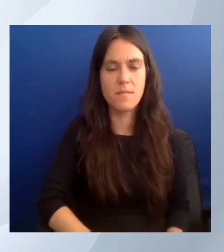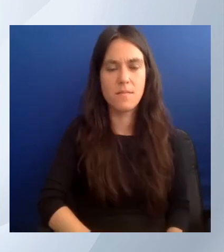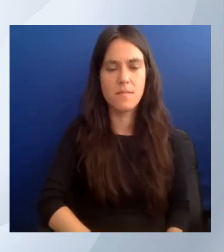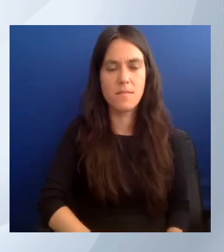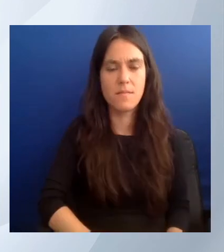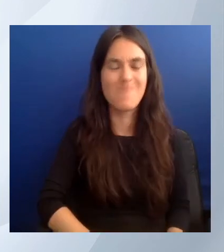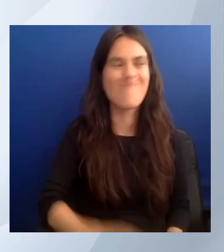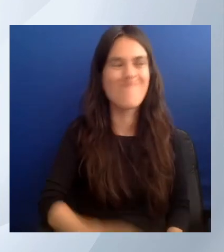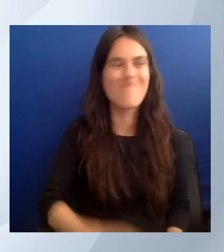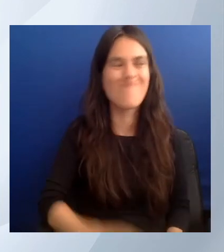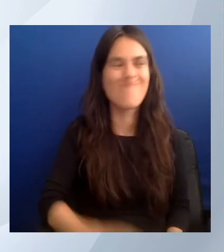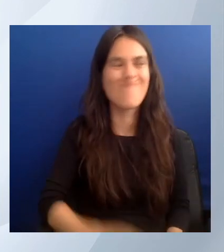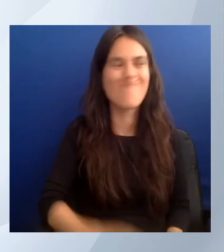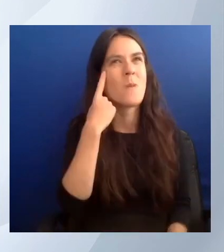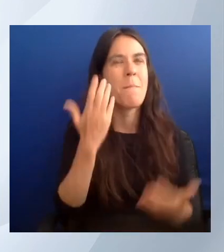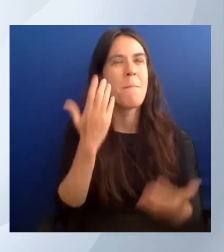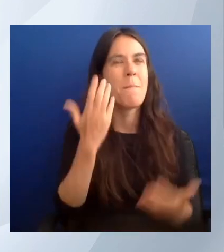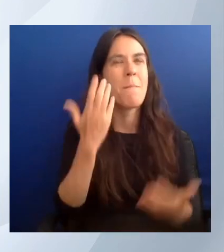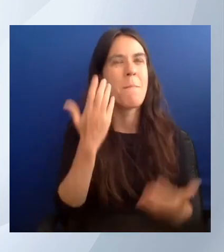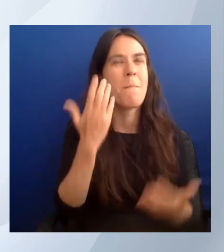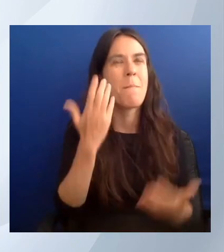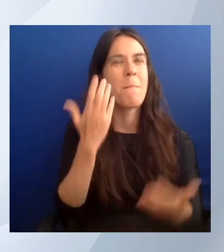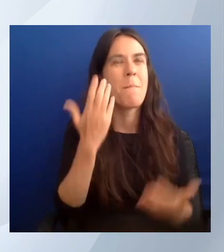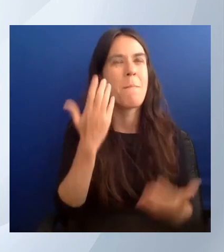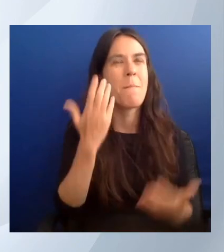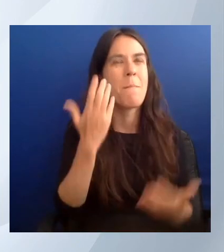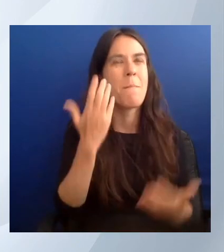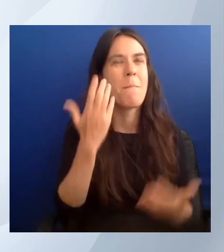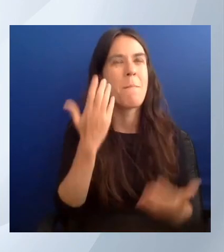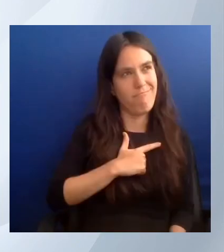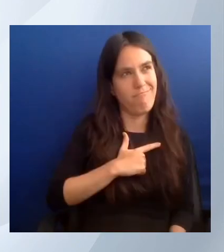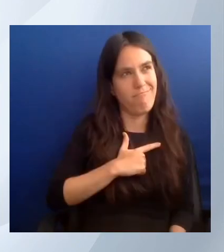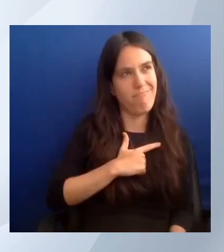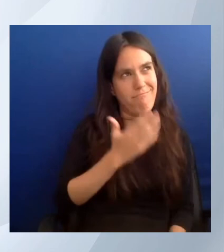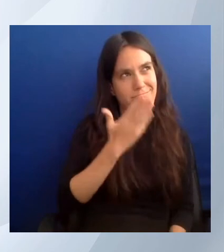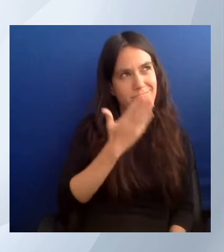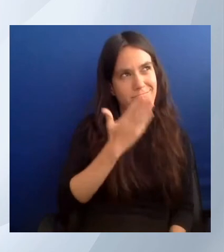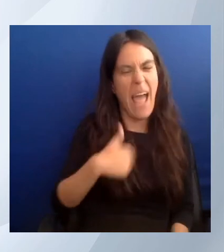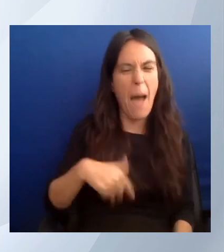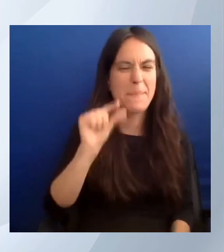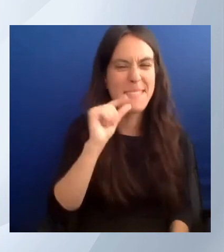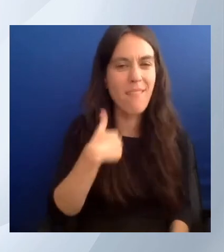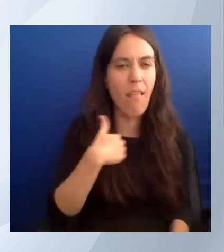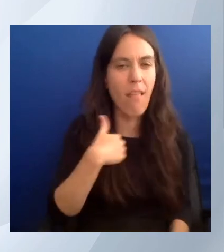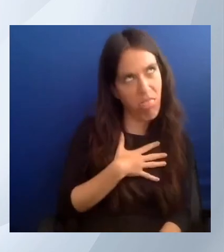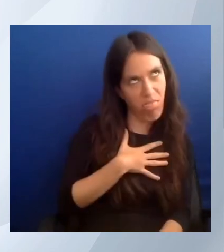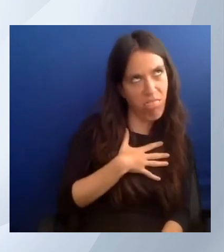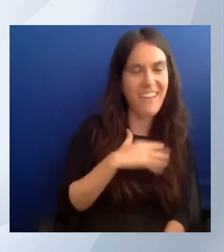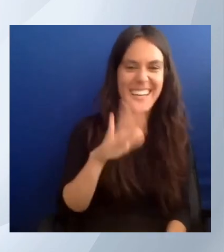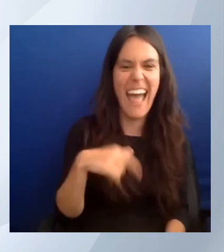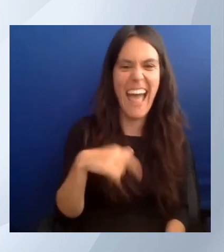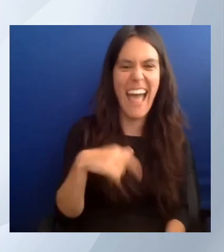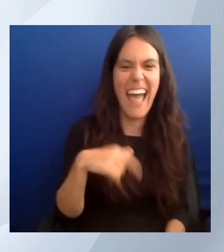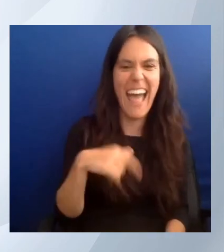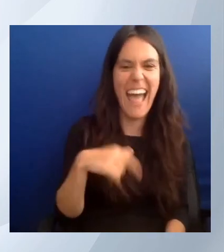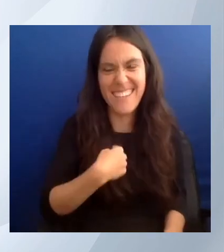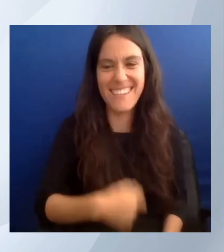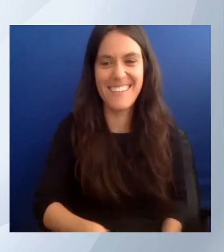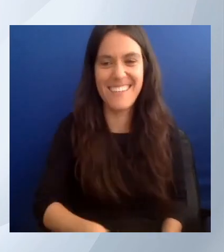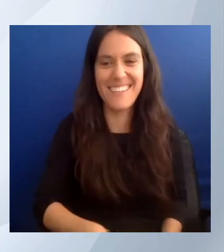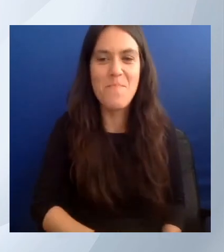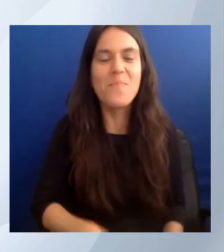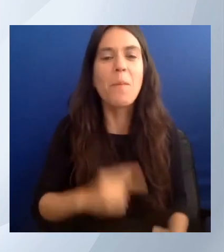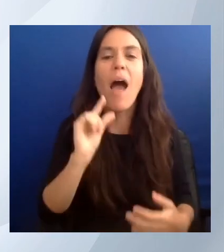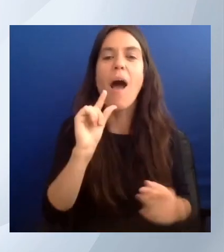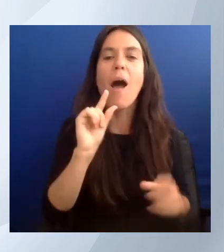I was possibly too lazy. I'm going to own that one. But I think what is a little bit confusing is the fact